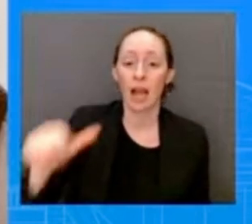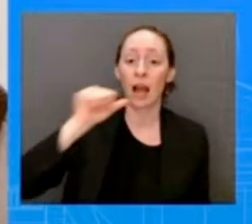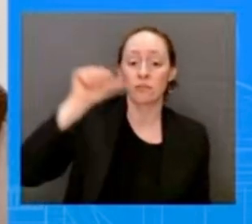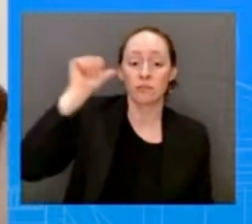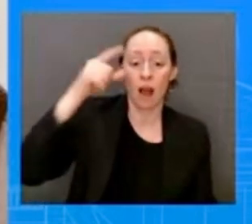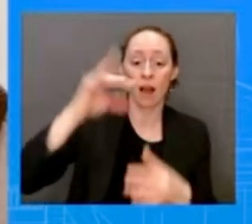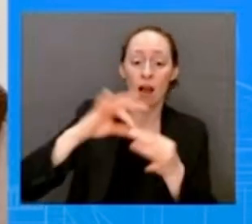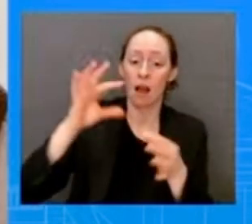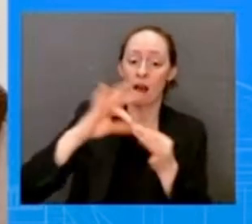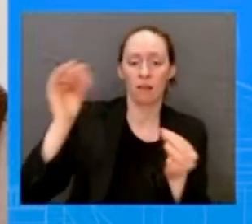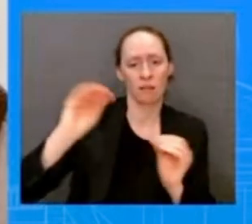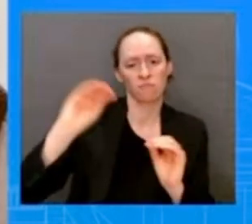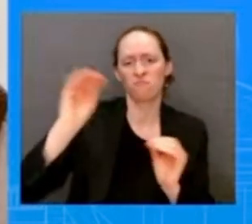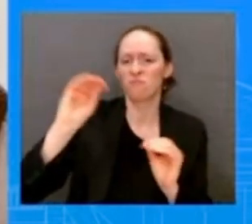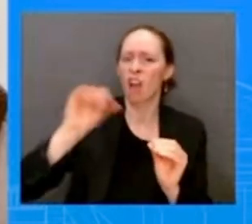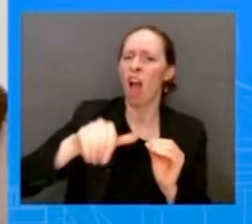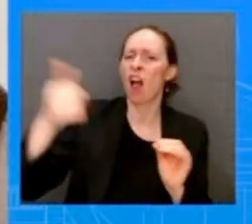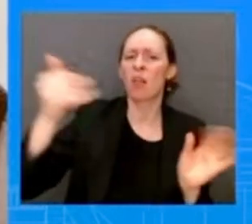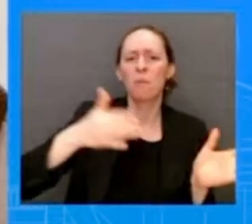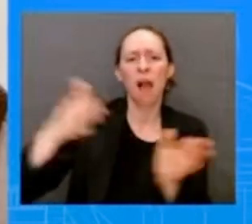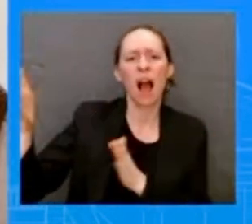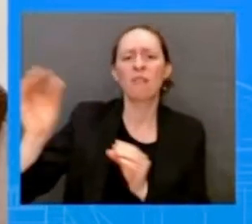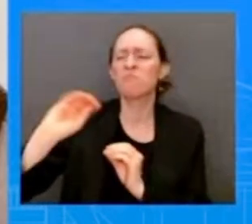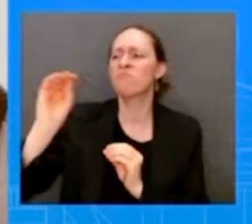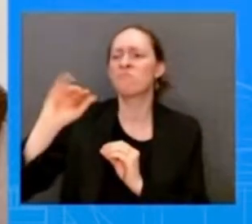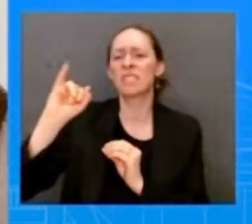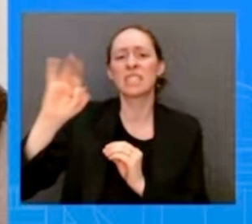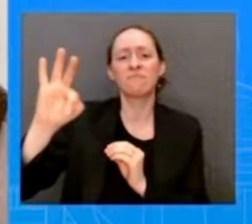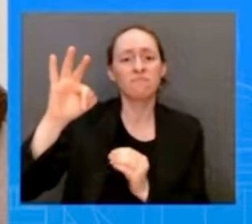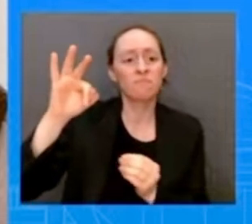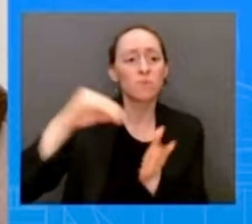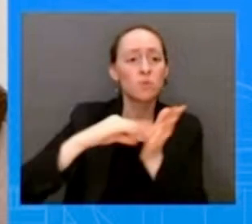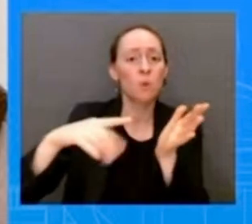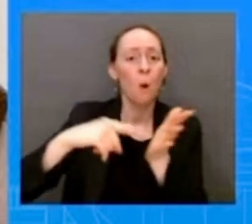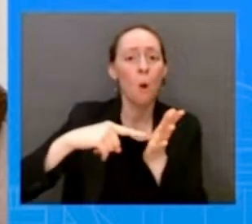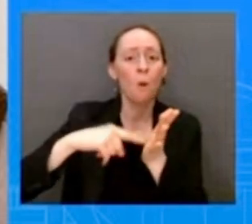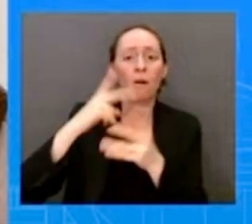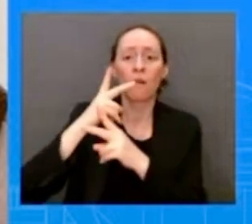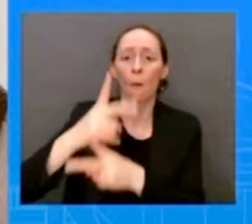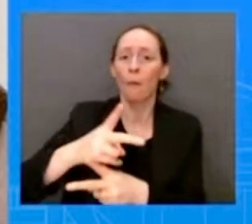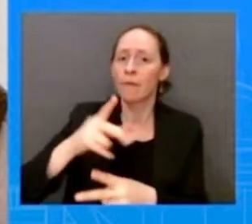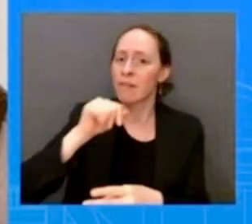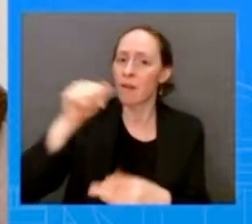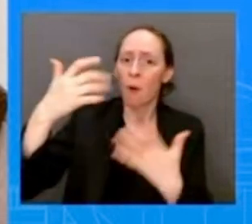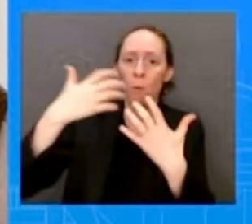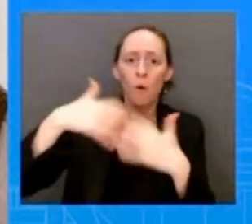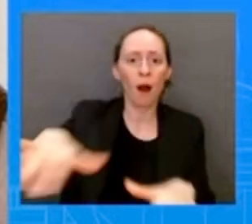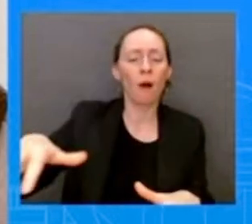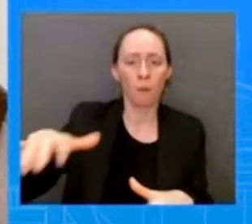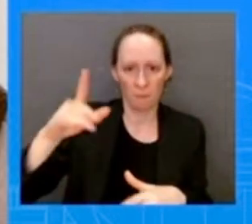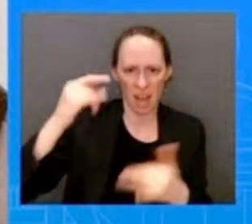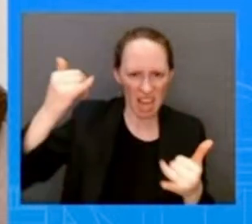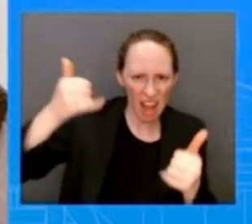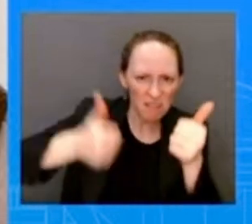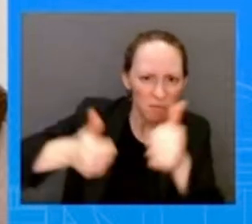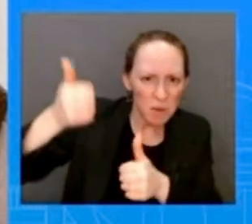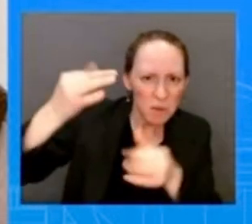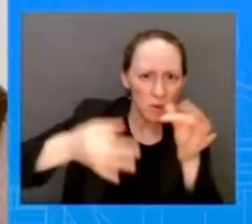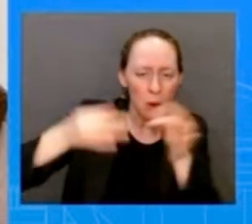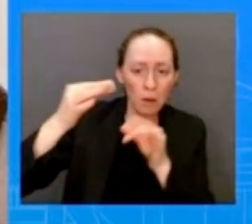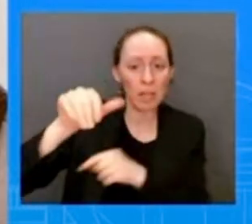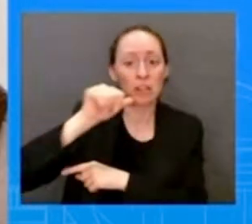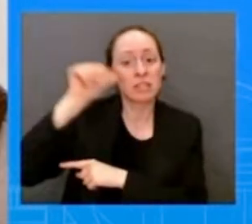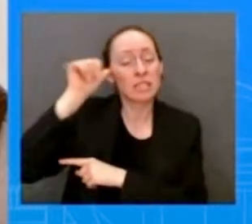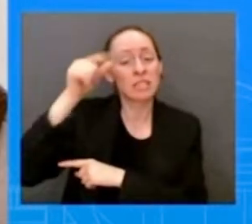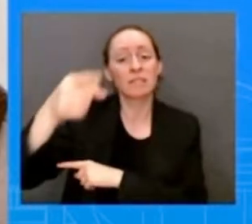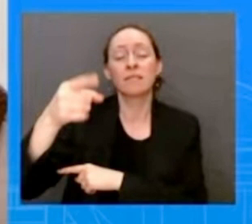as it relates to student loan forgiveness right now before the Supreme Court. The president told us on the lawn yesterday, we're confident, we're on the